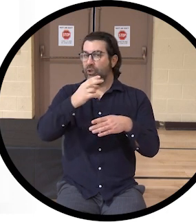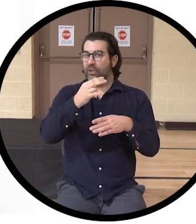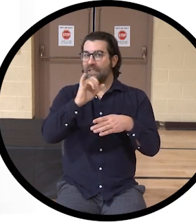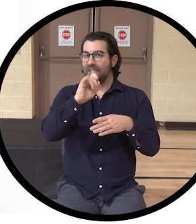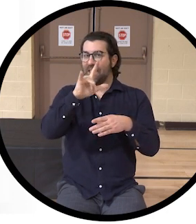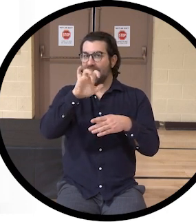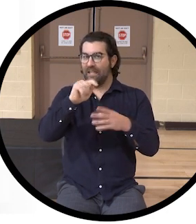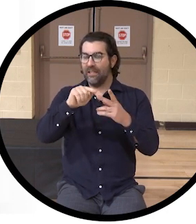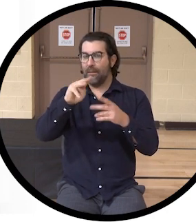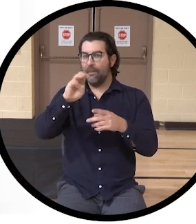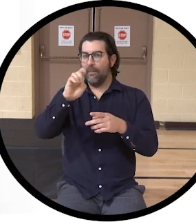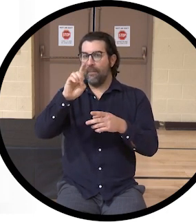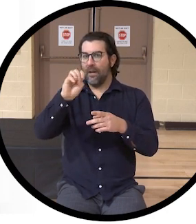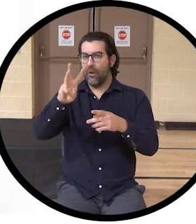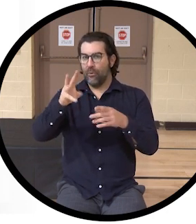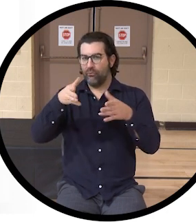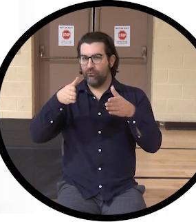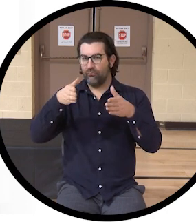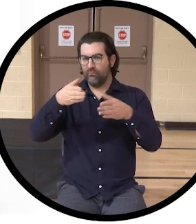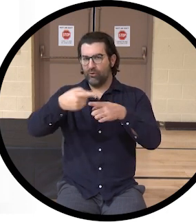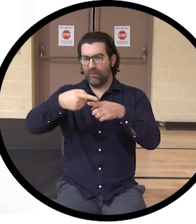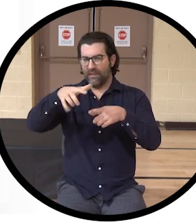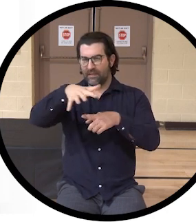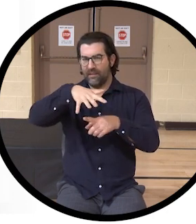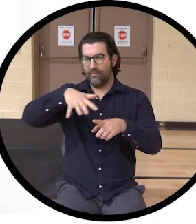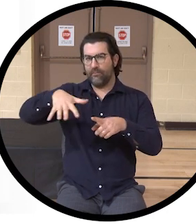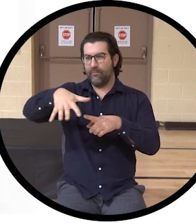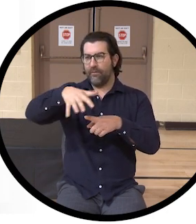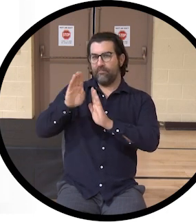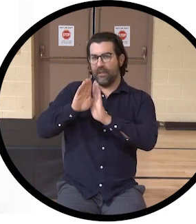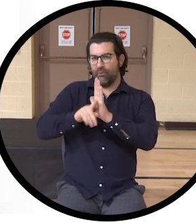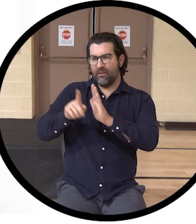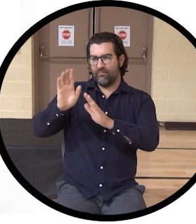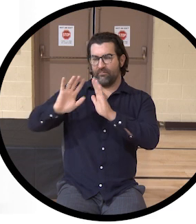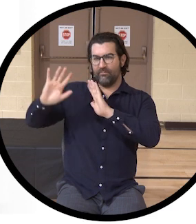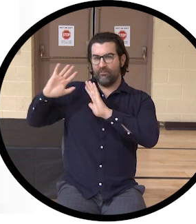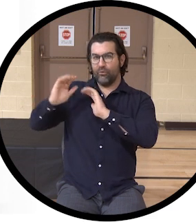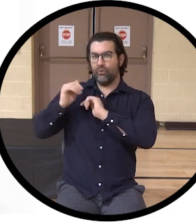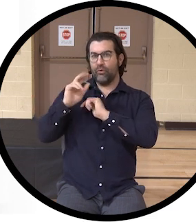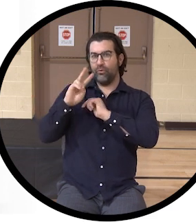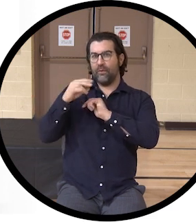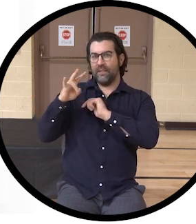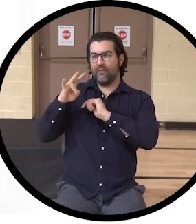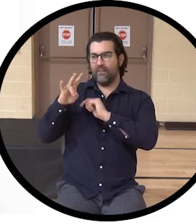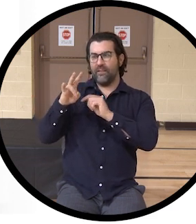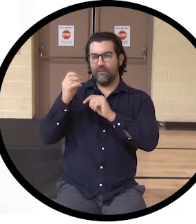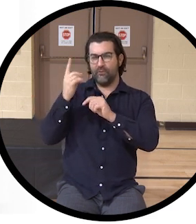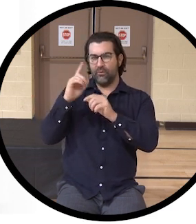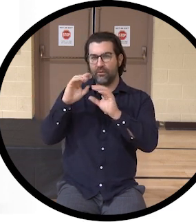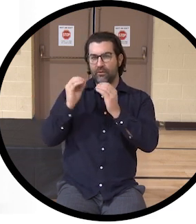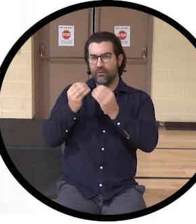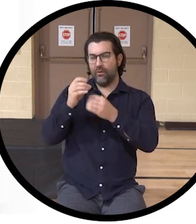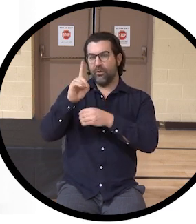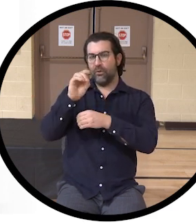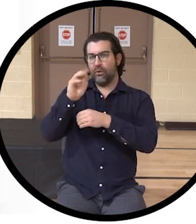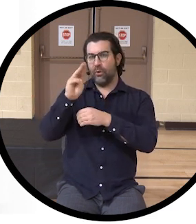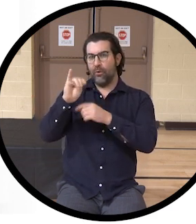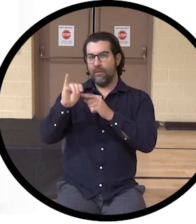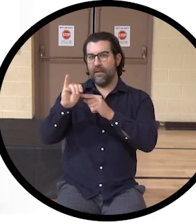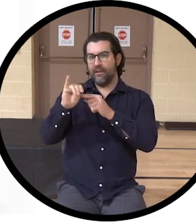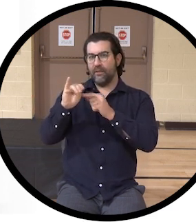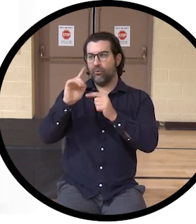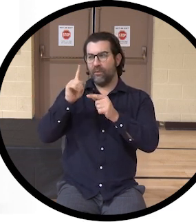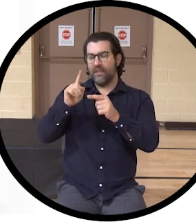Some of the project background: in 2017, the Department of Mobility and Infrastructure installed quick build